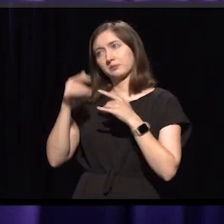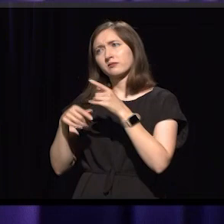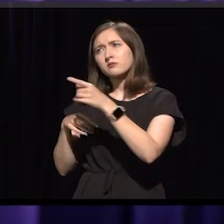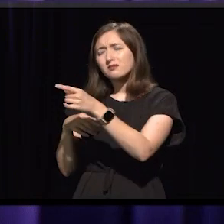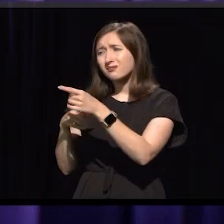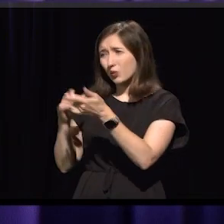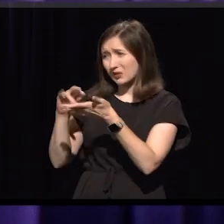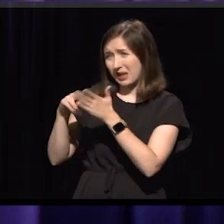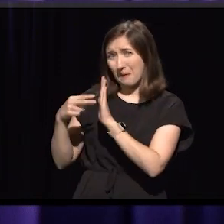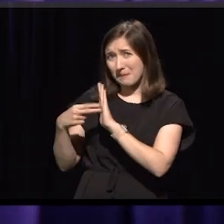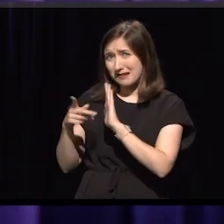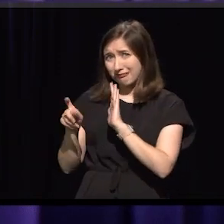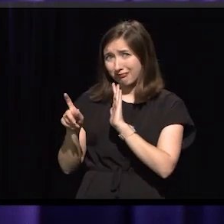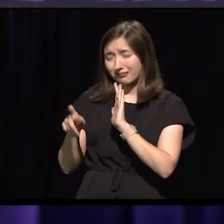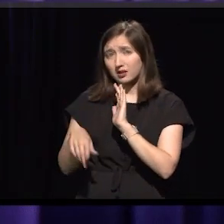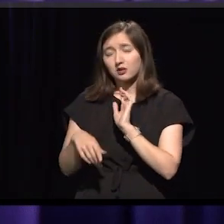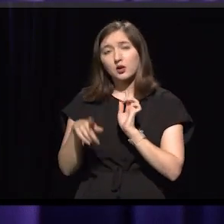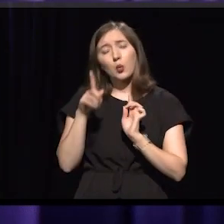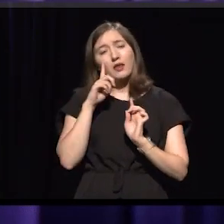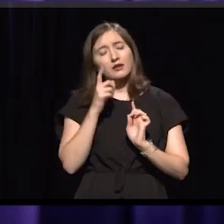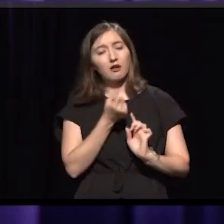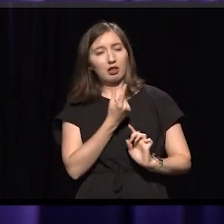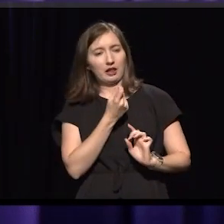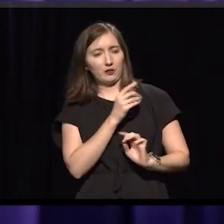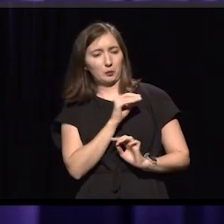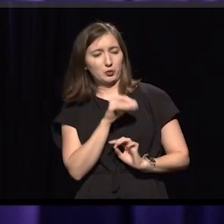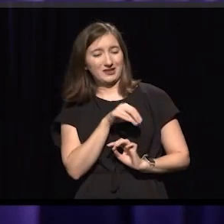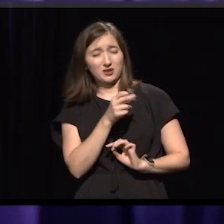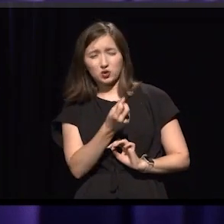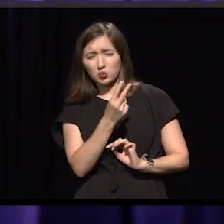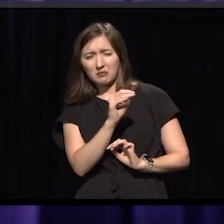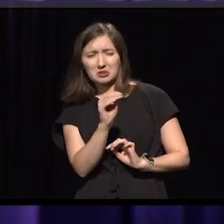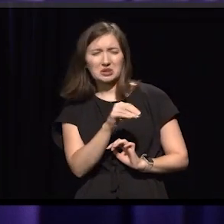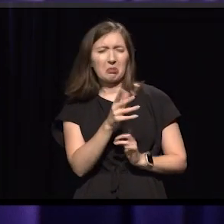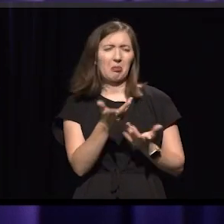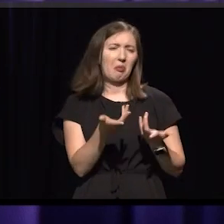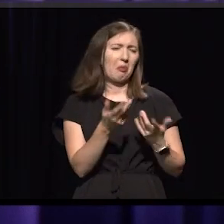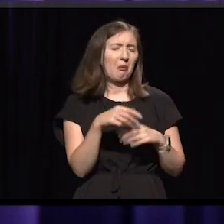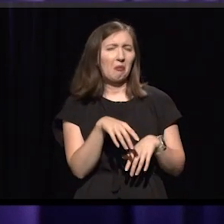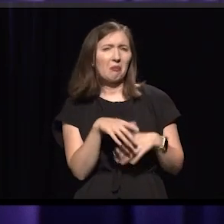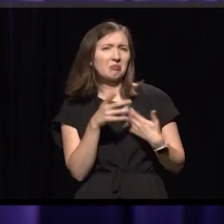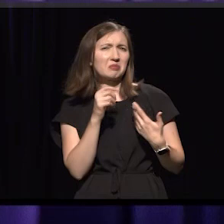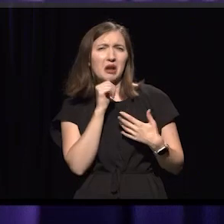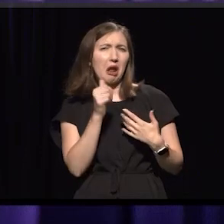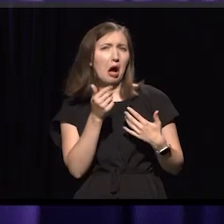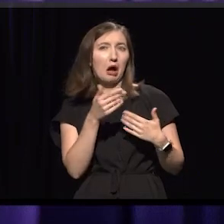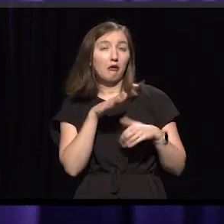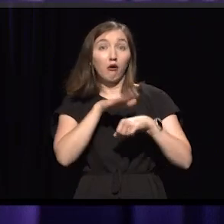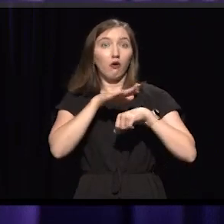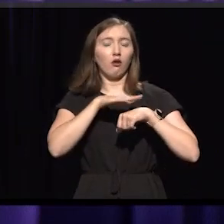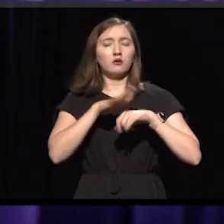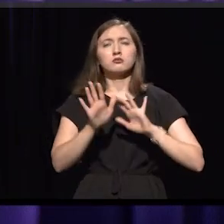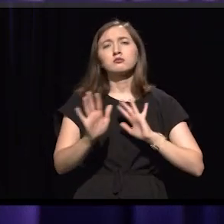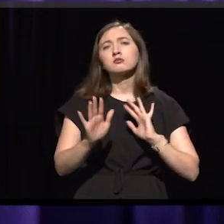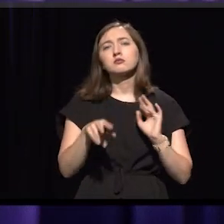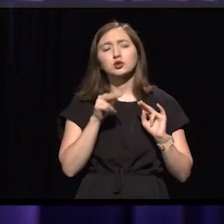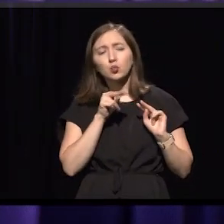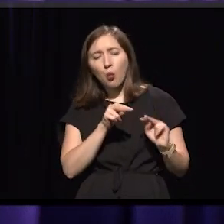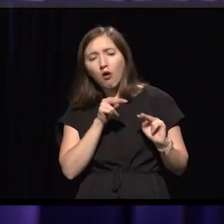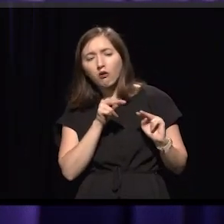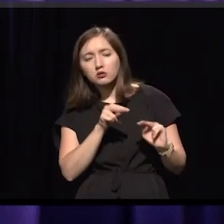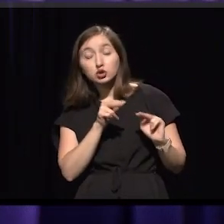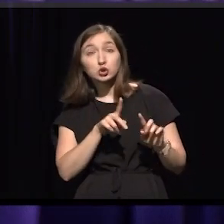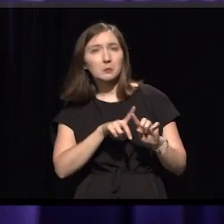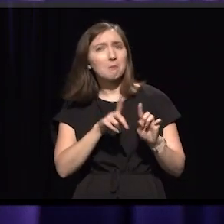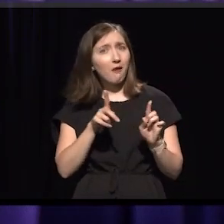Well, honestly, something from 11% to 12% doesn't say much to me other than keep watching it. But over time, we have seen nothing